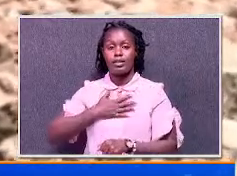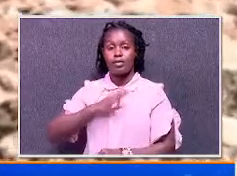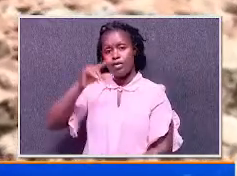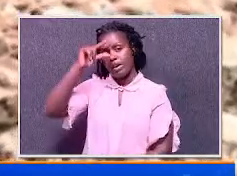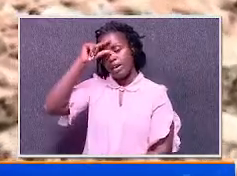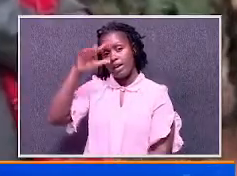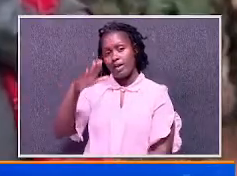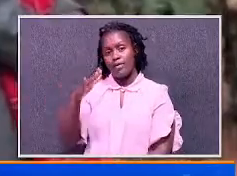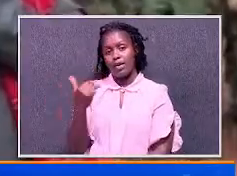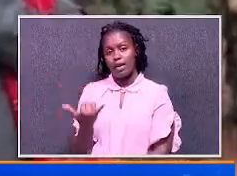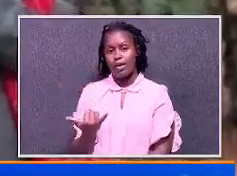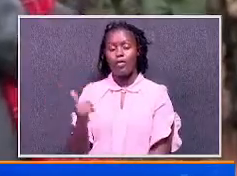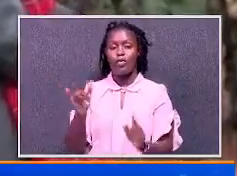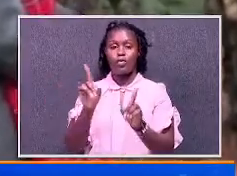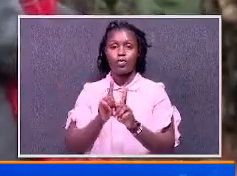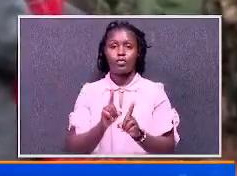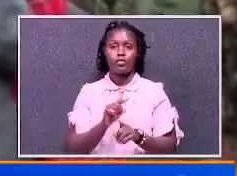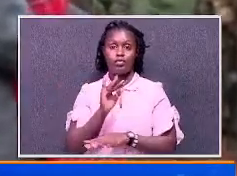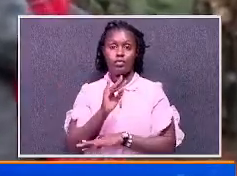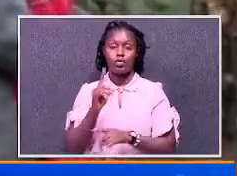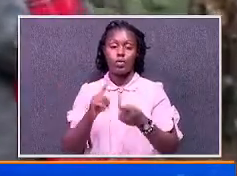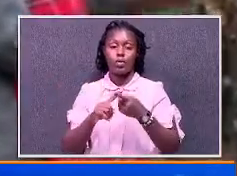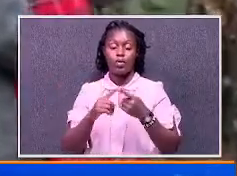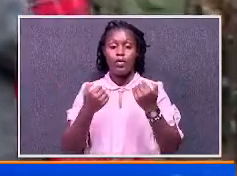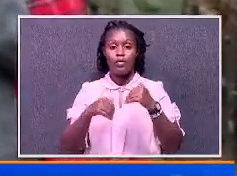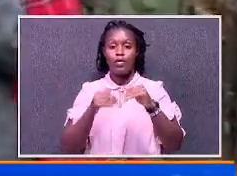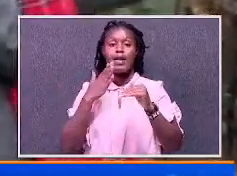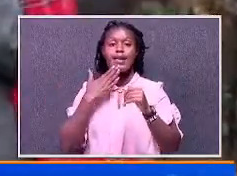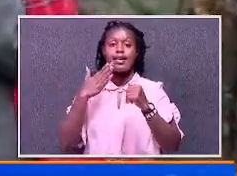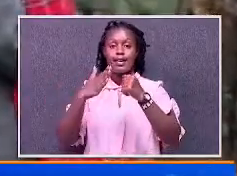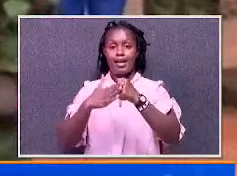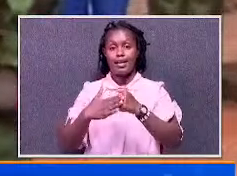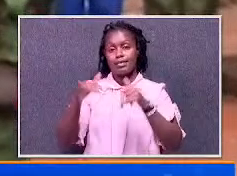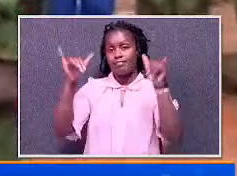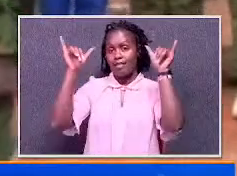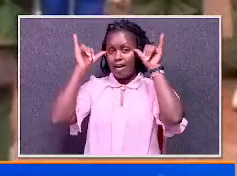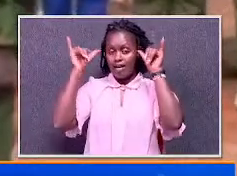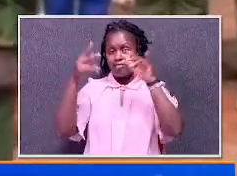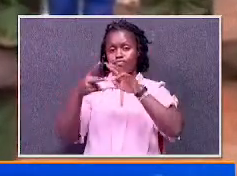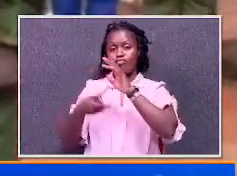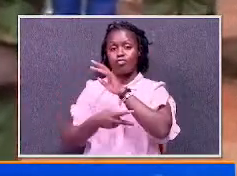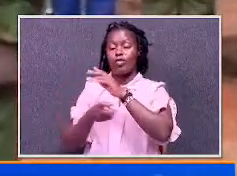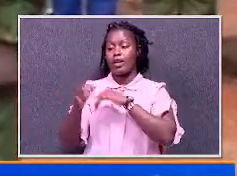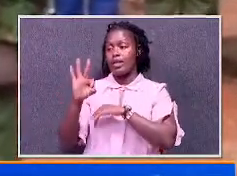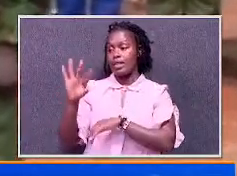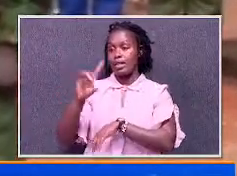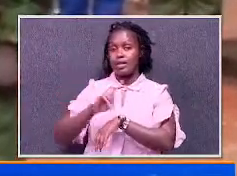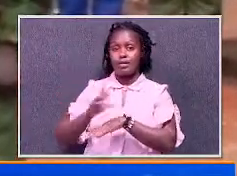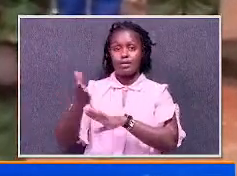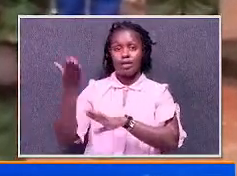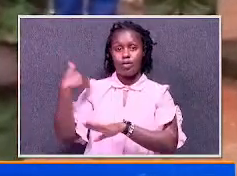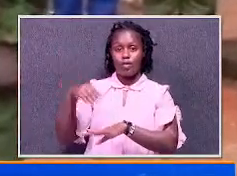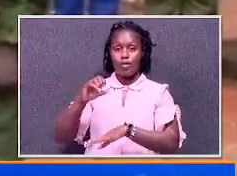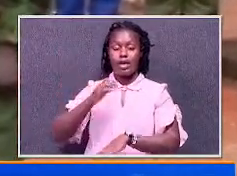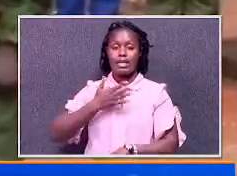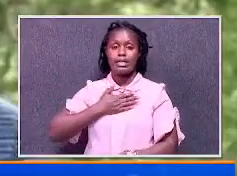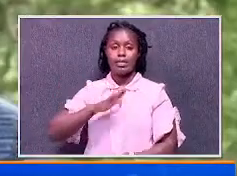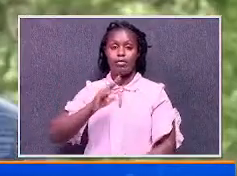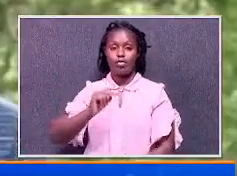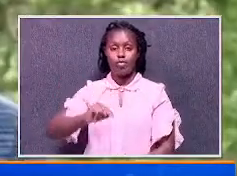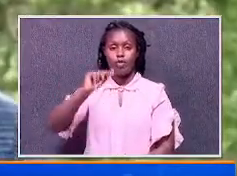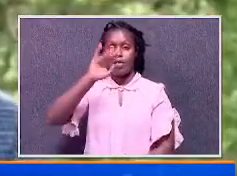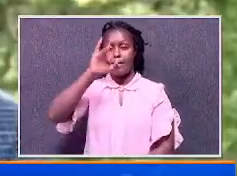Lelit asked Interior CS to hasten a follow on the 900 cattle stolen 3 days ago in Samburu North by heavily